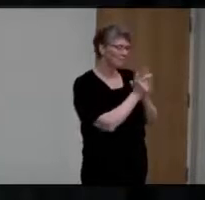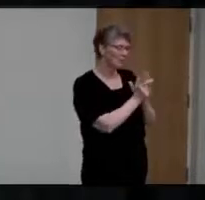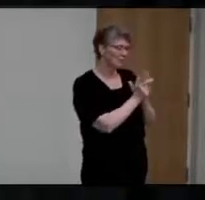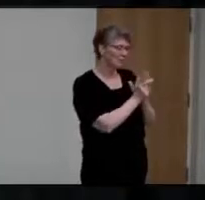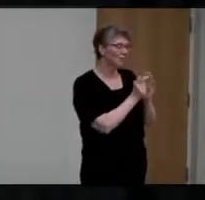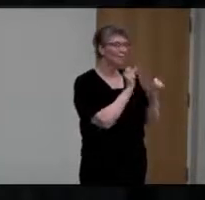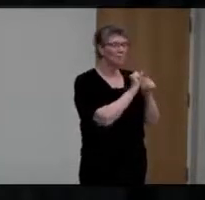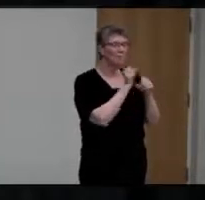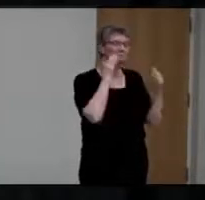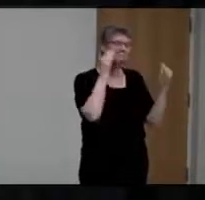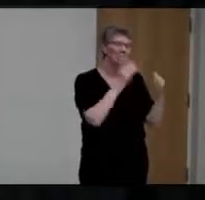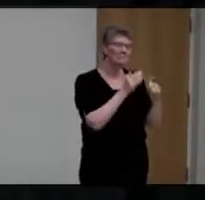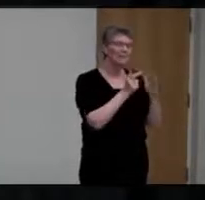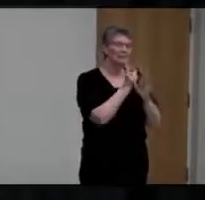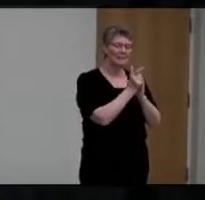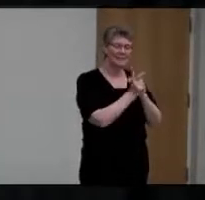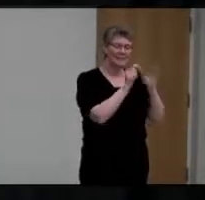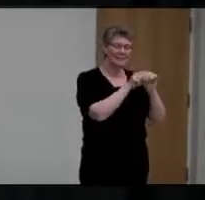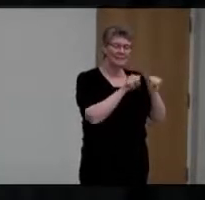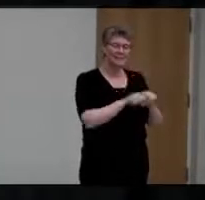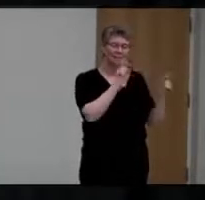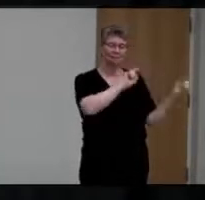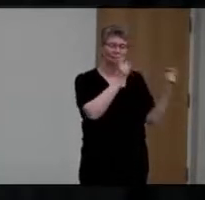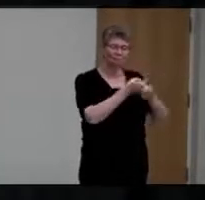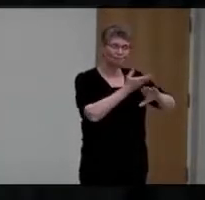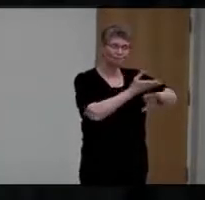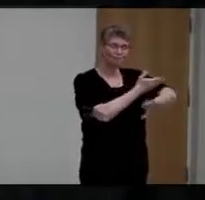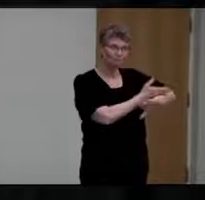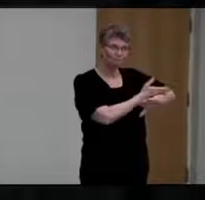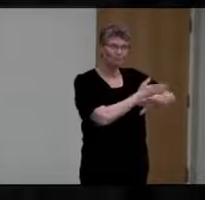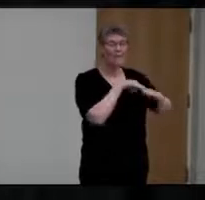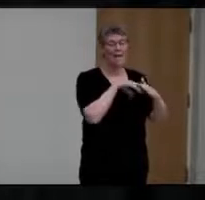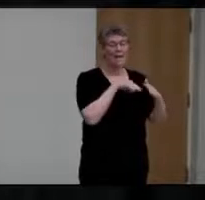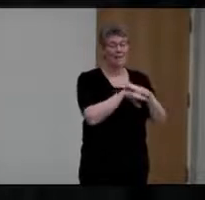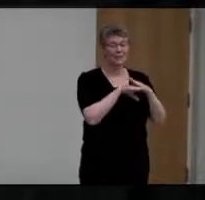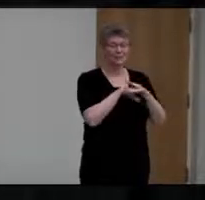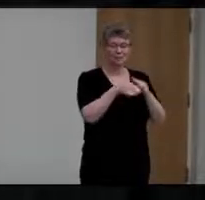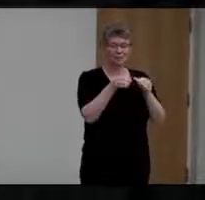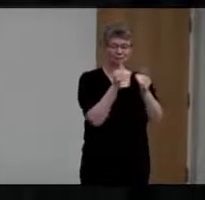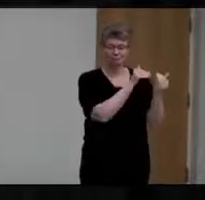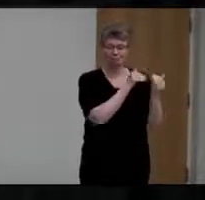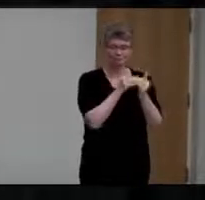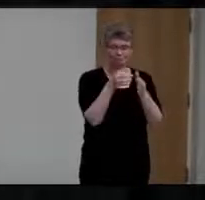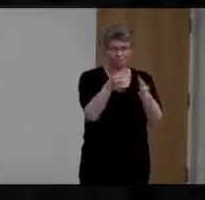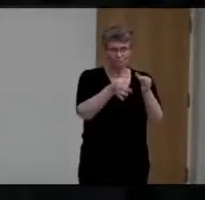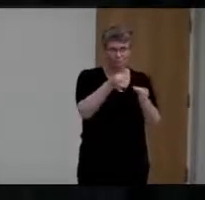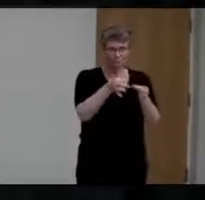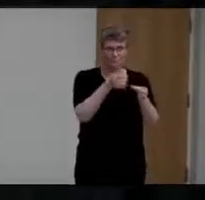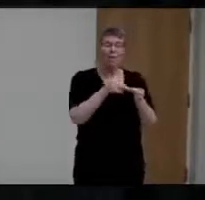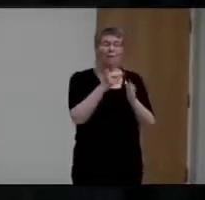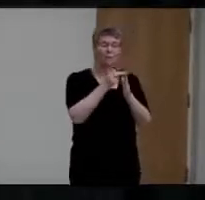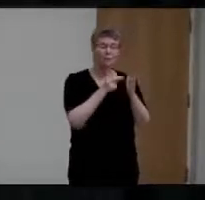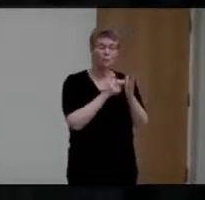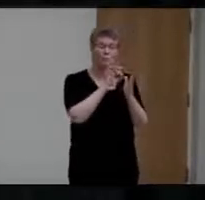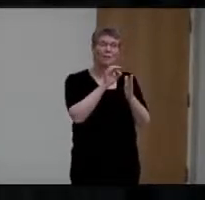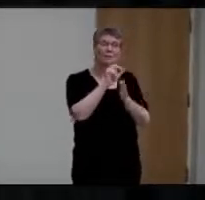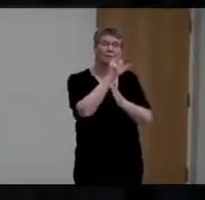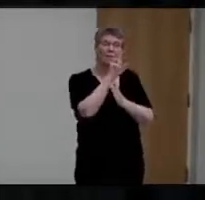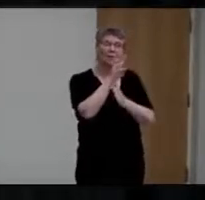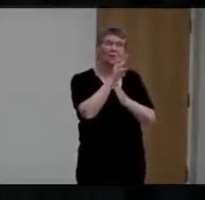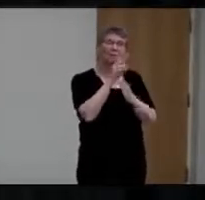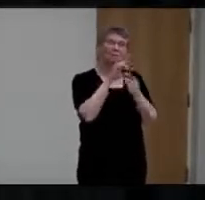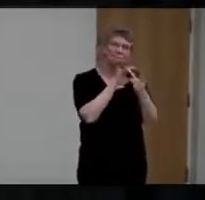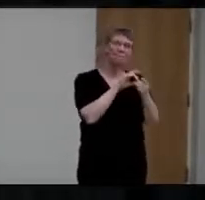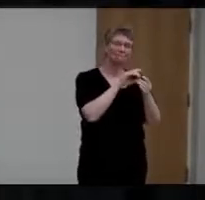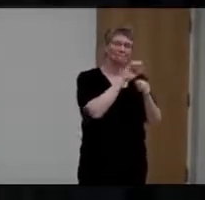legal systems reform, access to justice, and the rule of law in a digital age. Hero's a research assistant with the